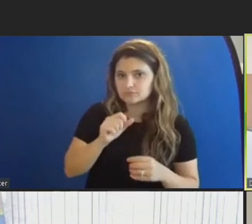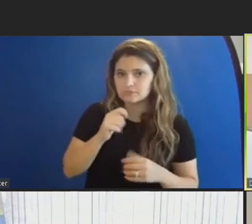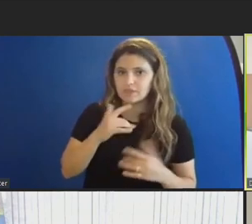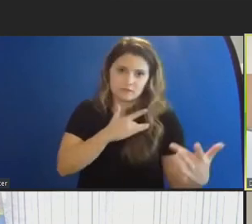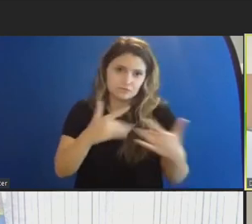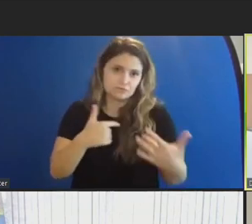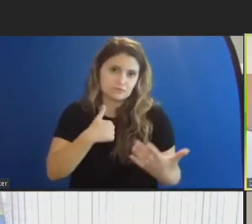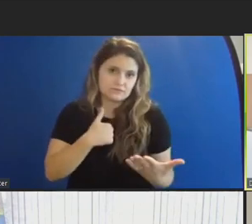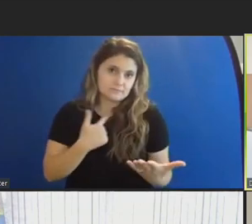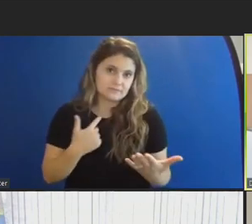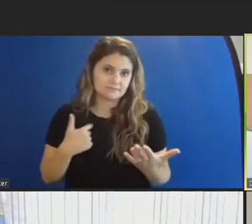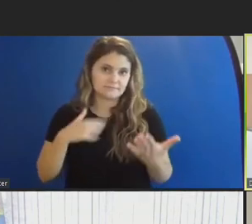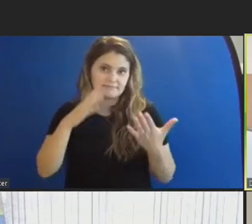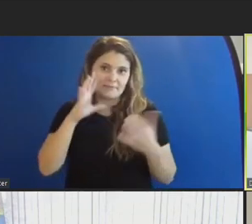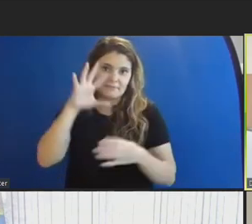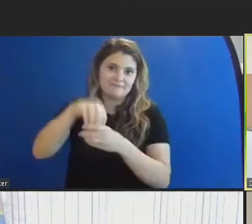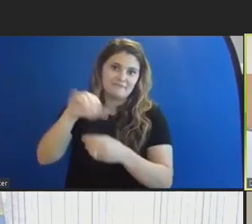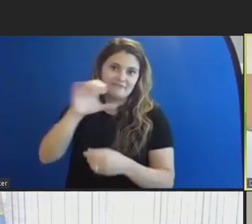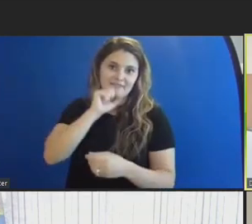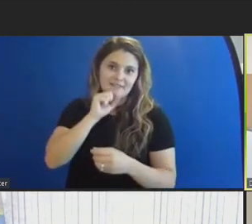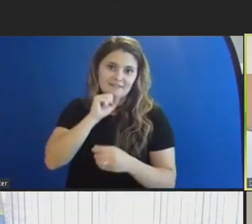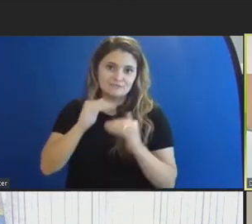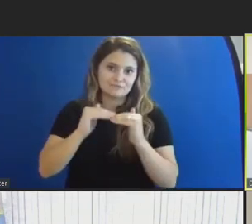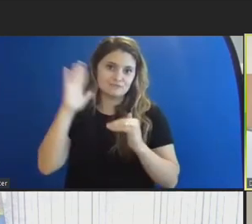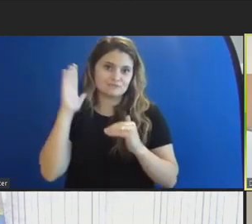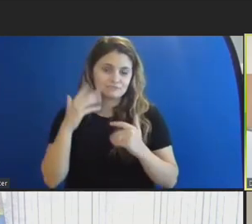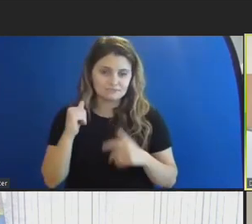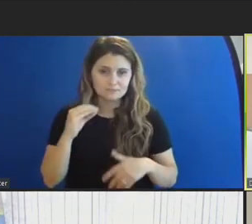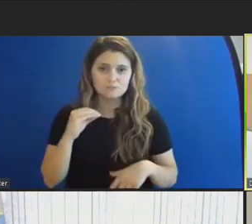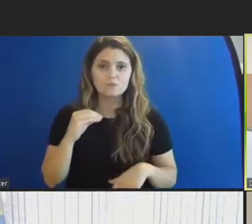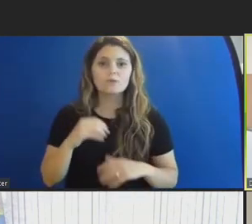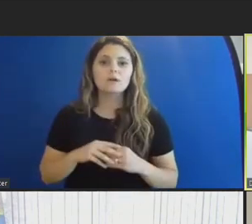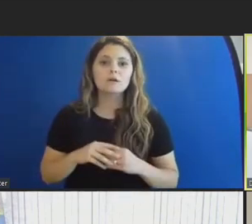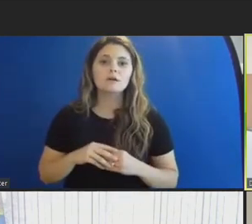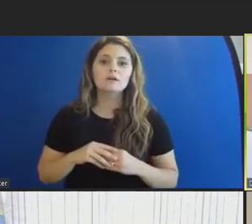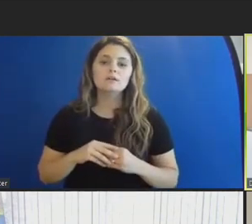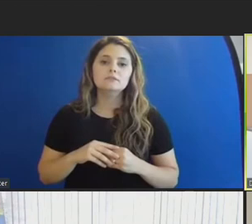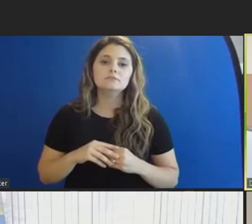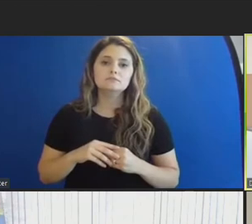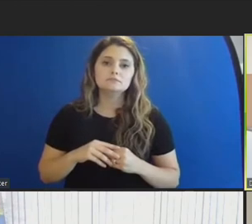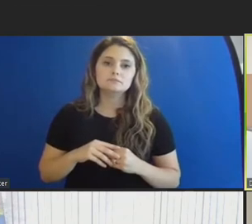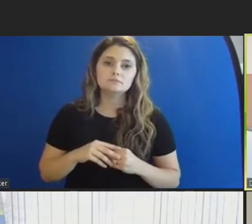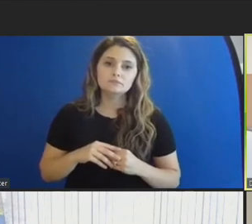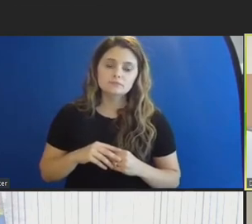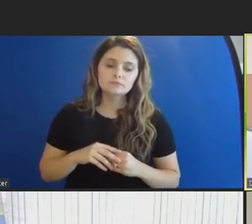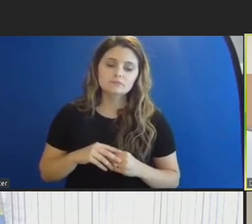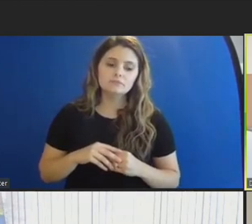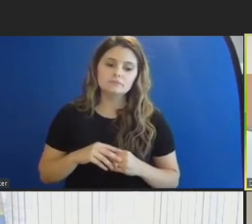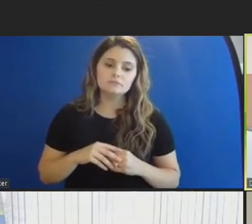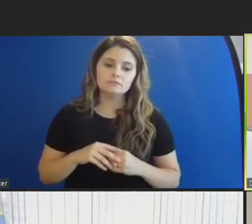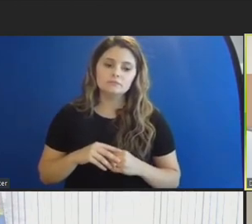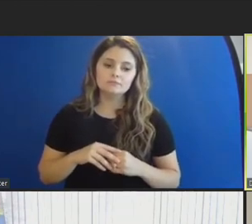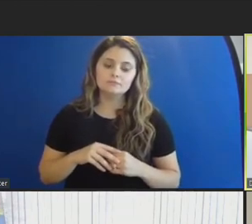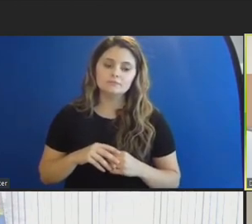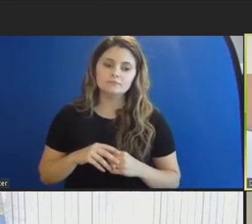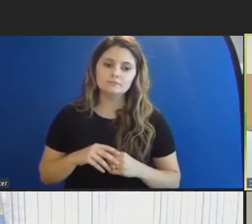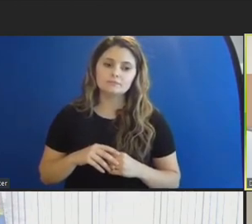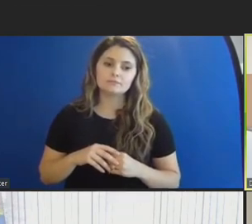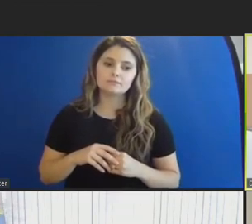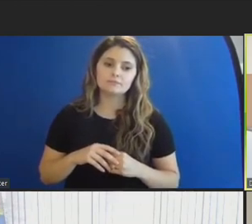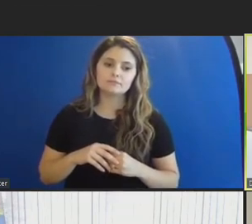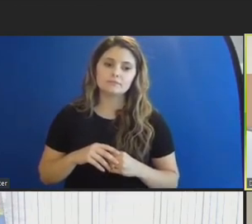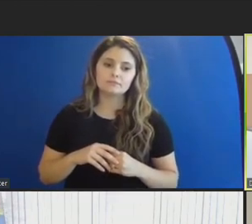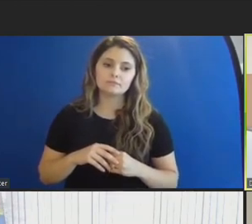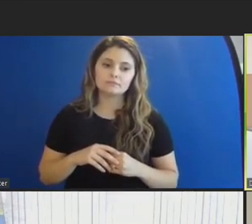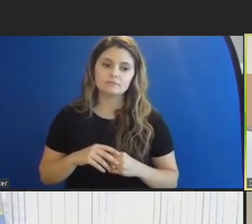me. I also think that we most often find that the person that's